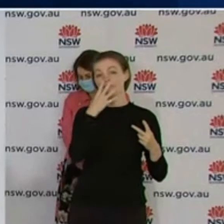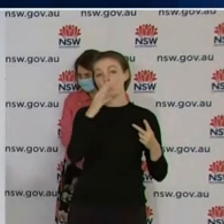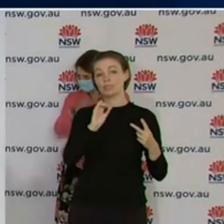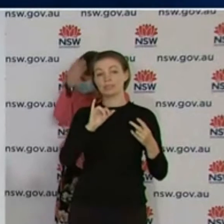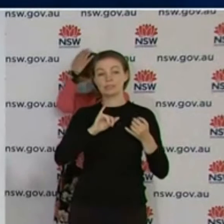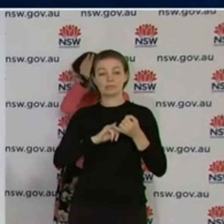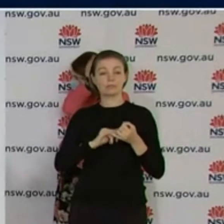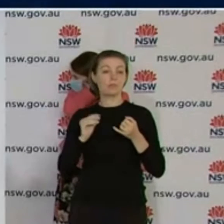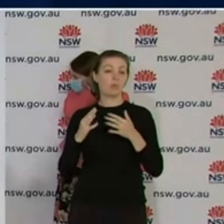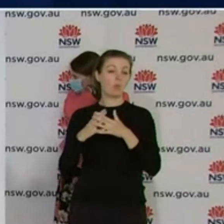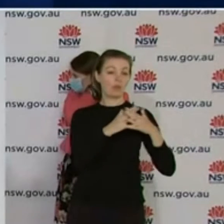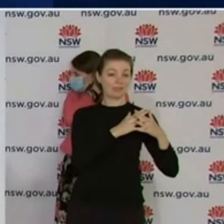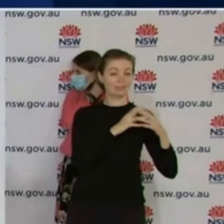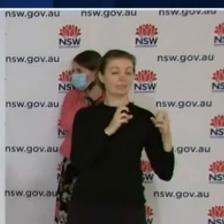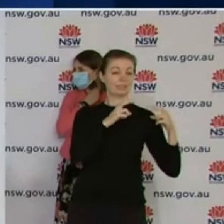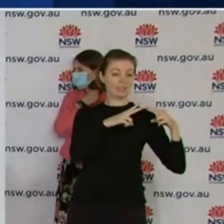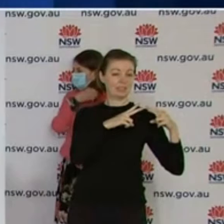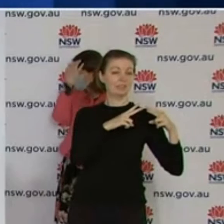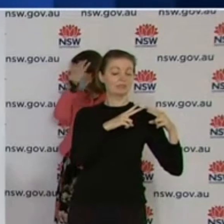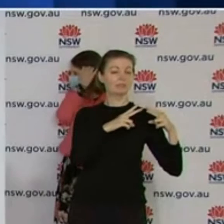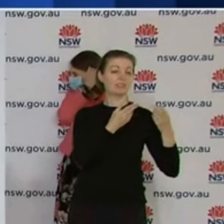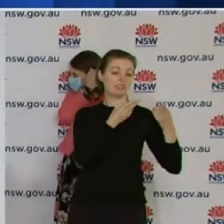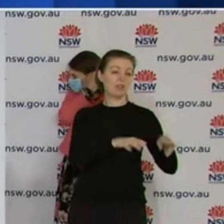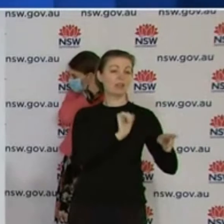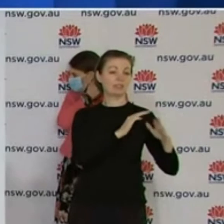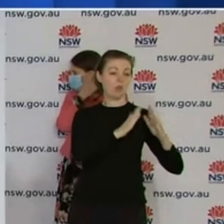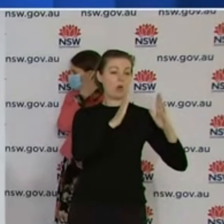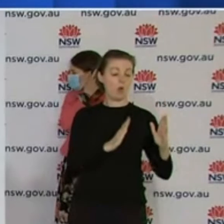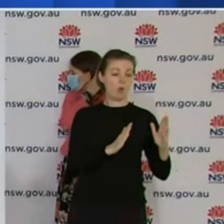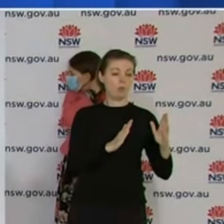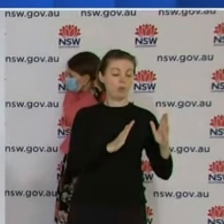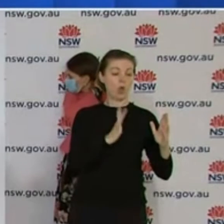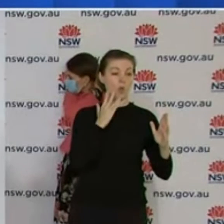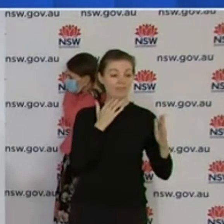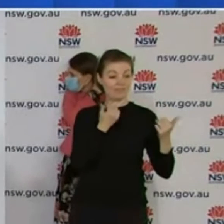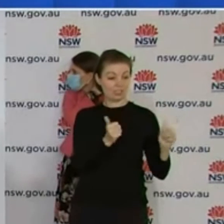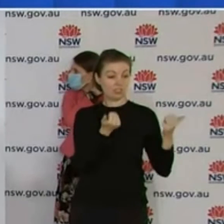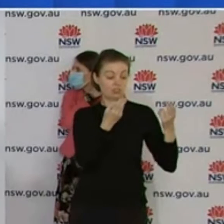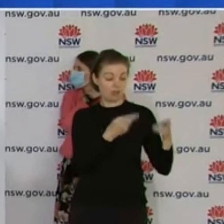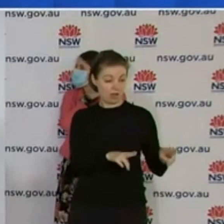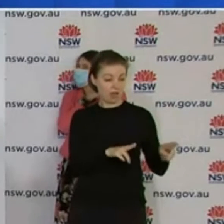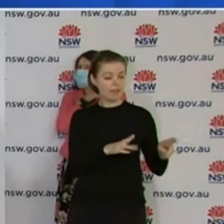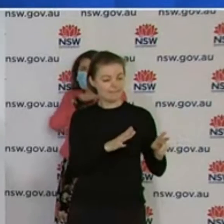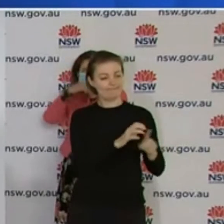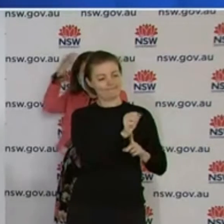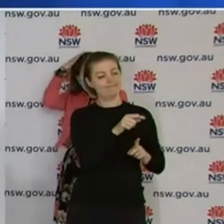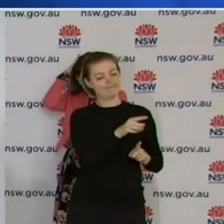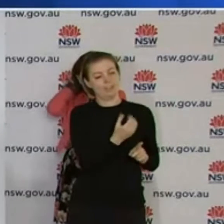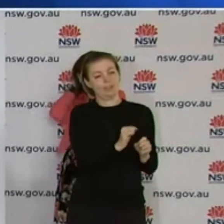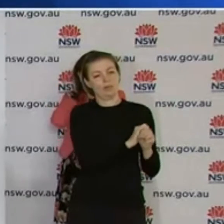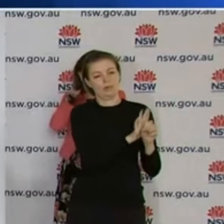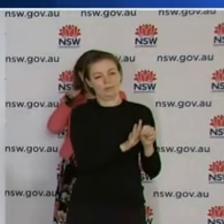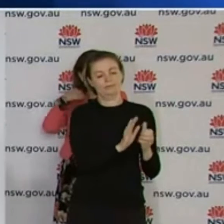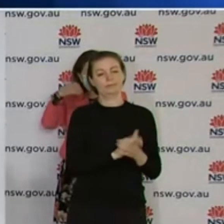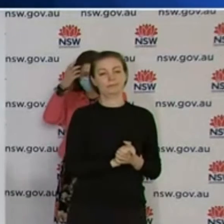Western Sydney who died at home, and his infection was diagnosed following his death. He was not vaccinated. A woman in